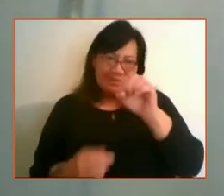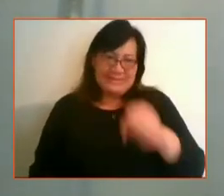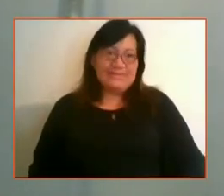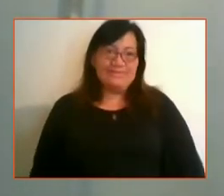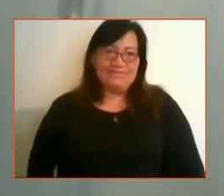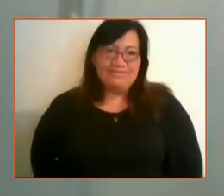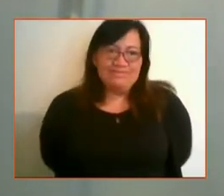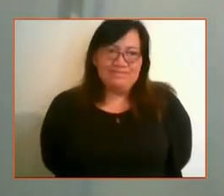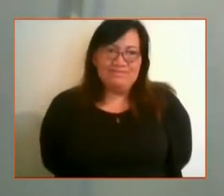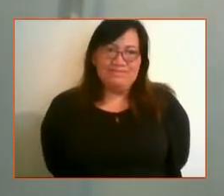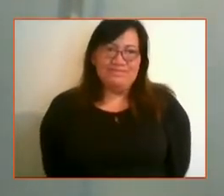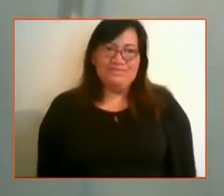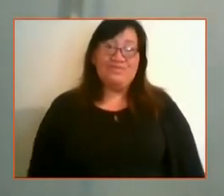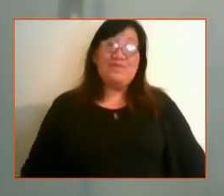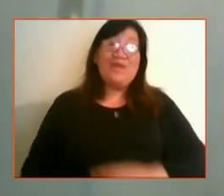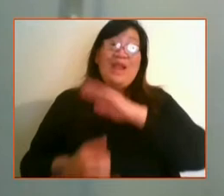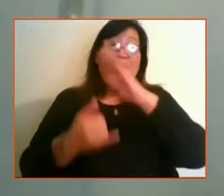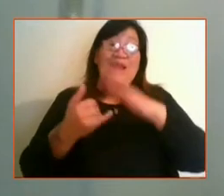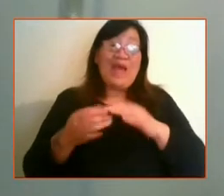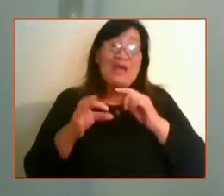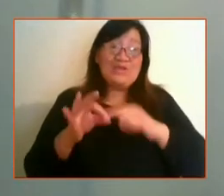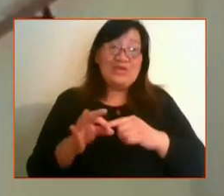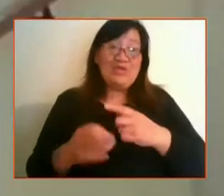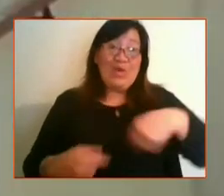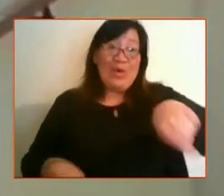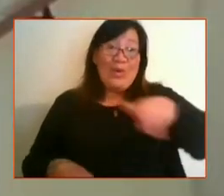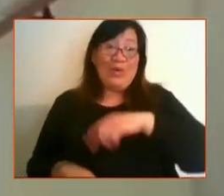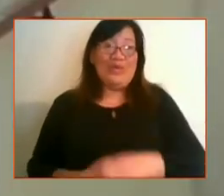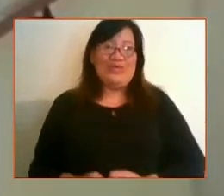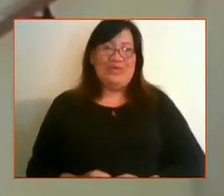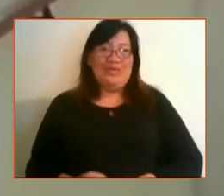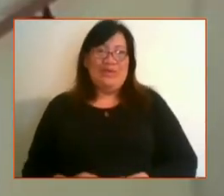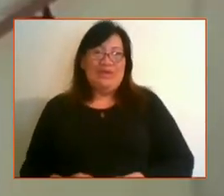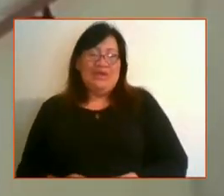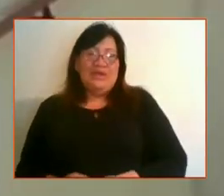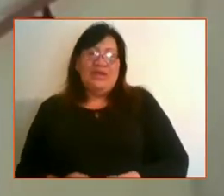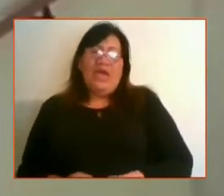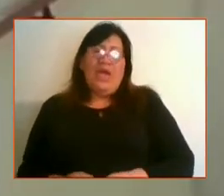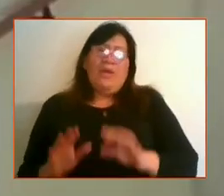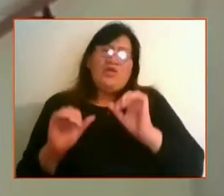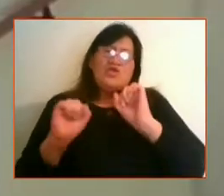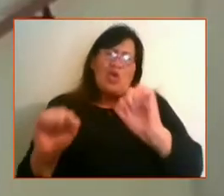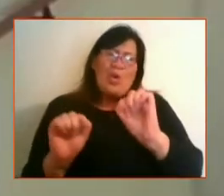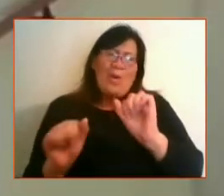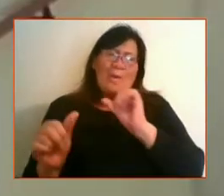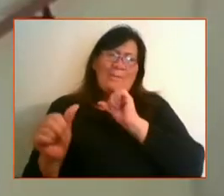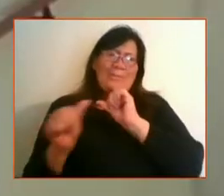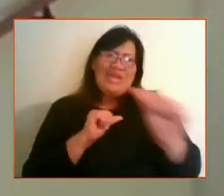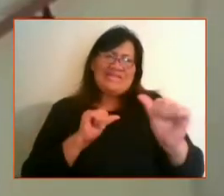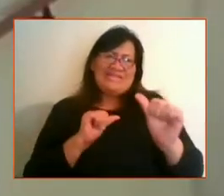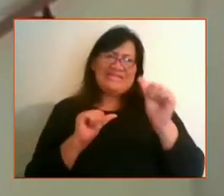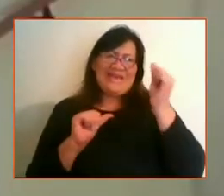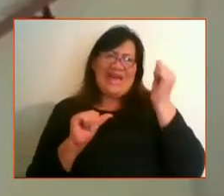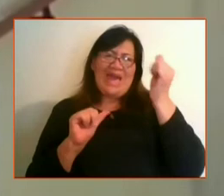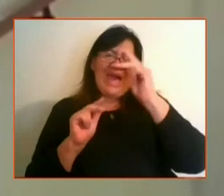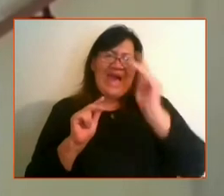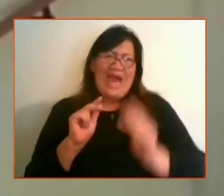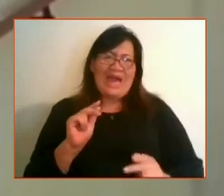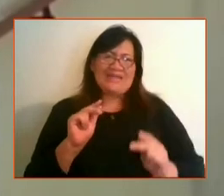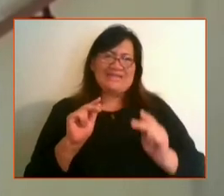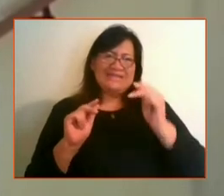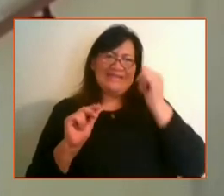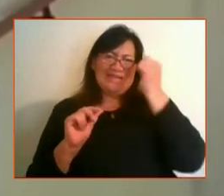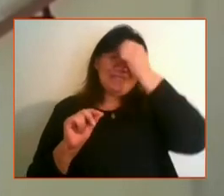right. Last question to you all. What is your best arts experience? Jonathan Young, let's start with